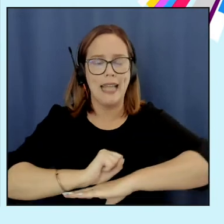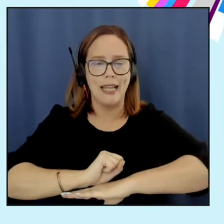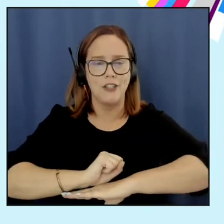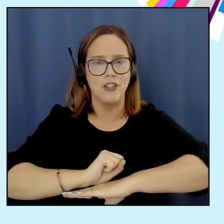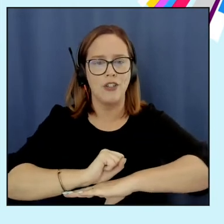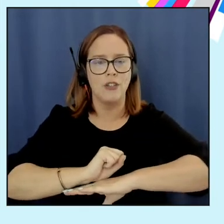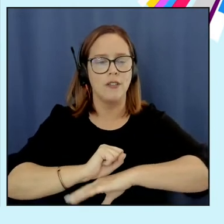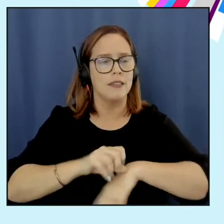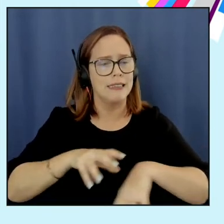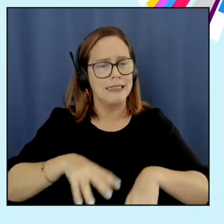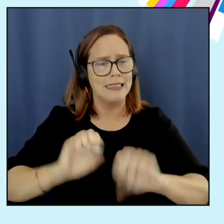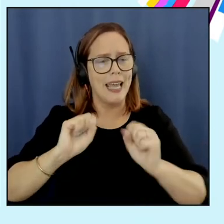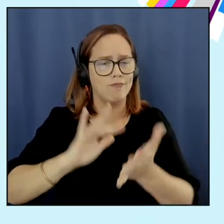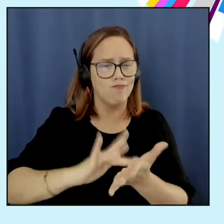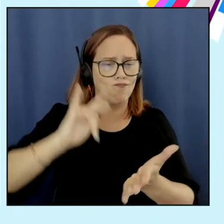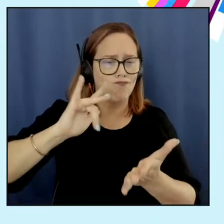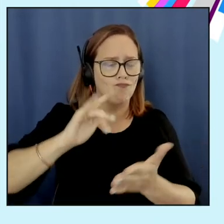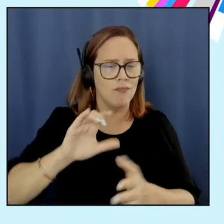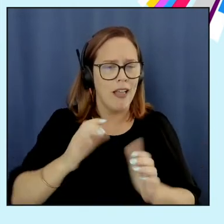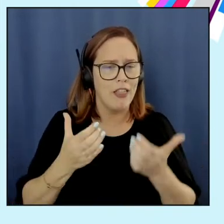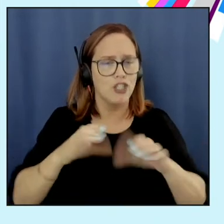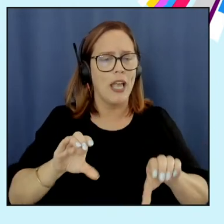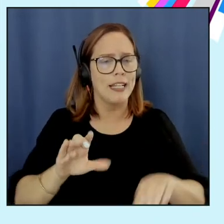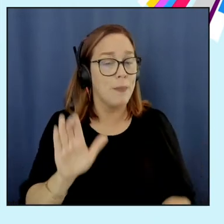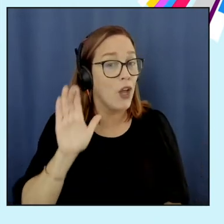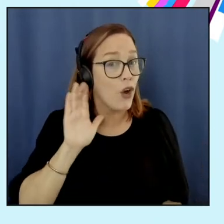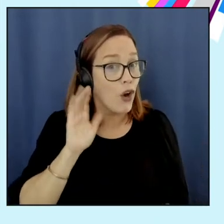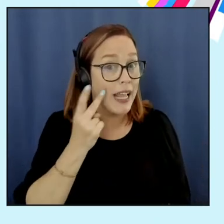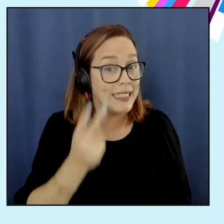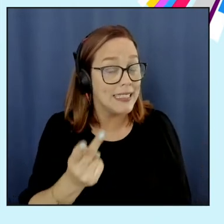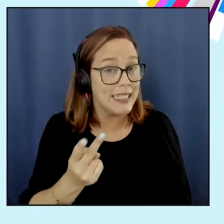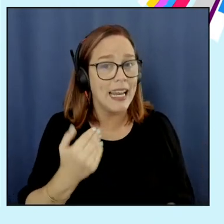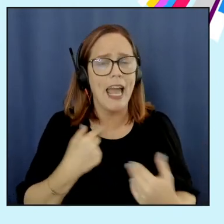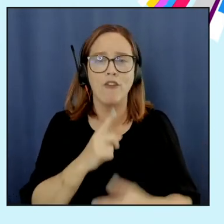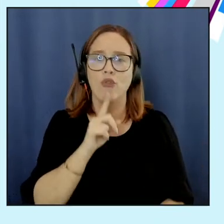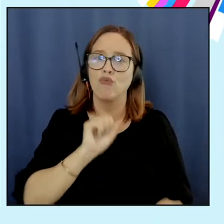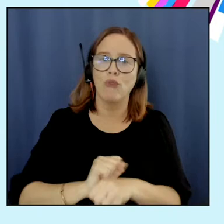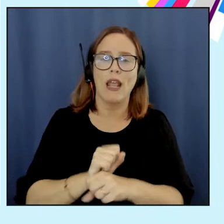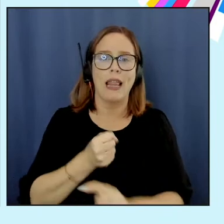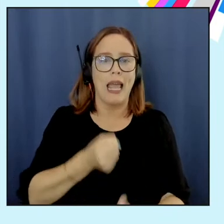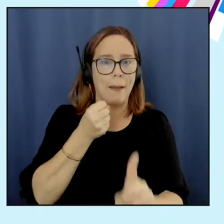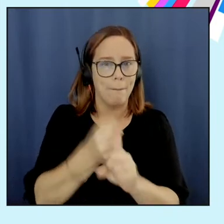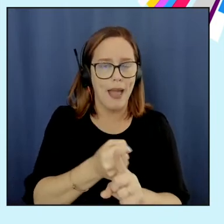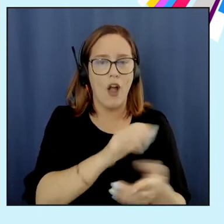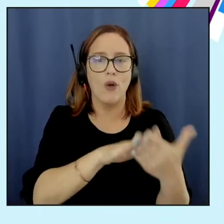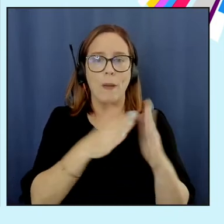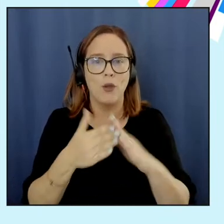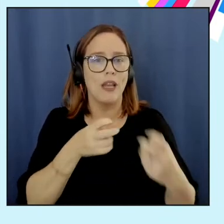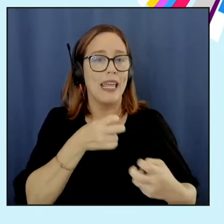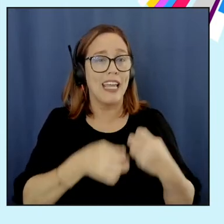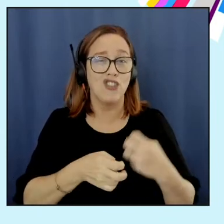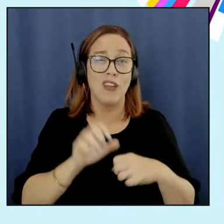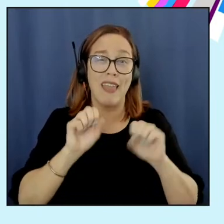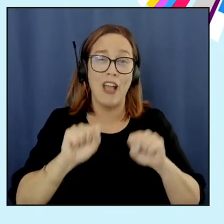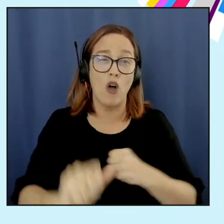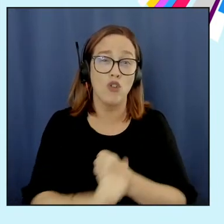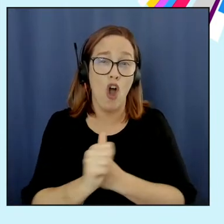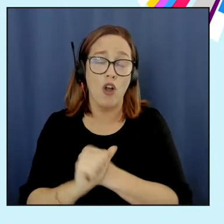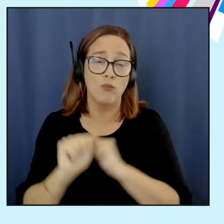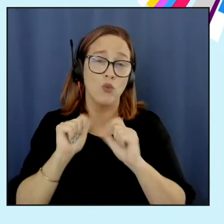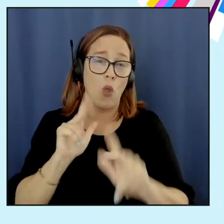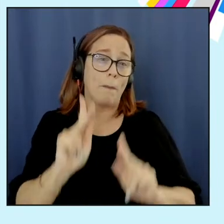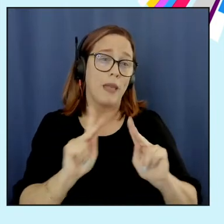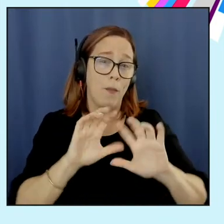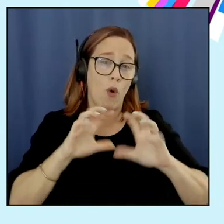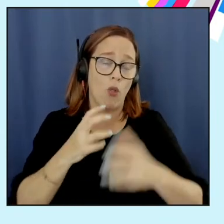to be heard, to be seen, and to have a real impact on, you know, the issues that cause harm to all of us around the globe. So for